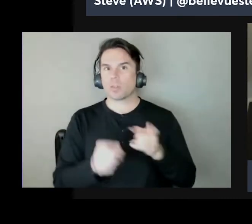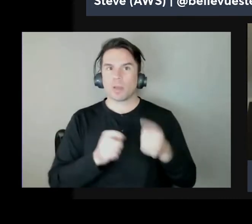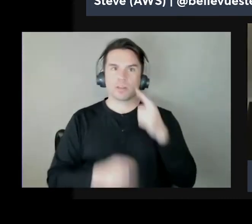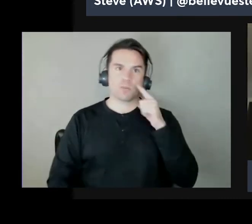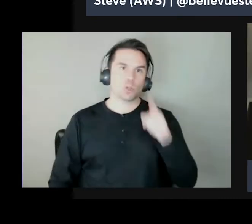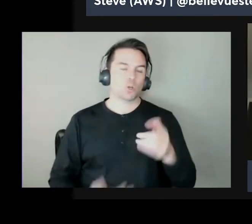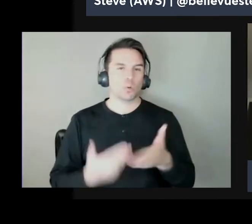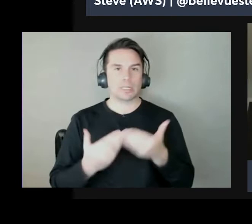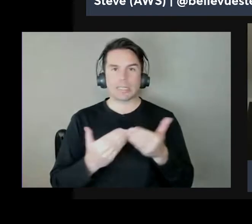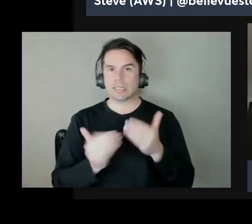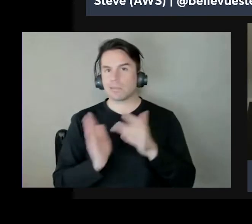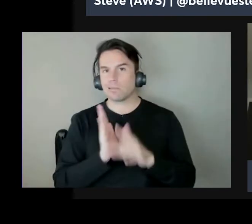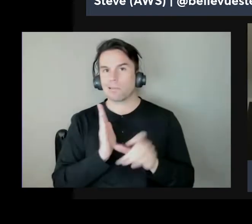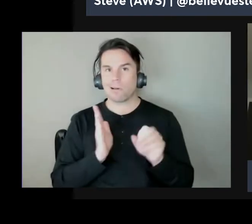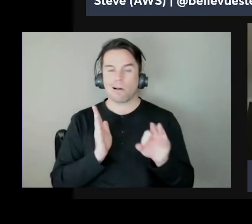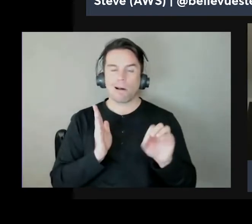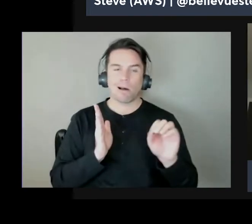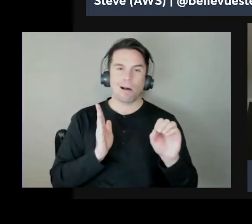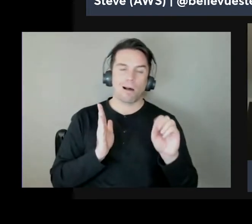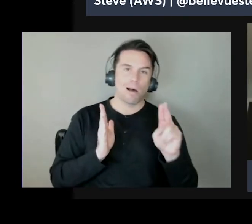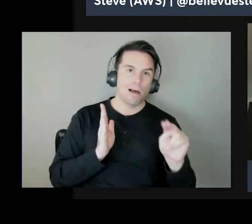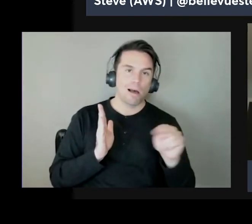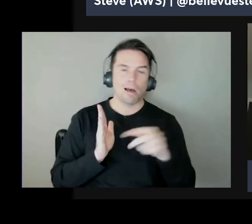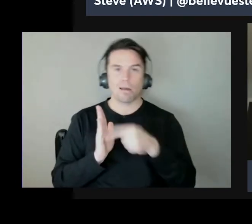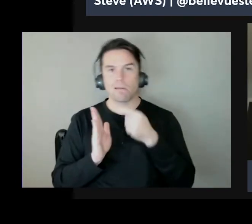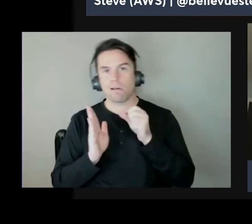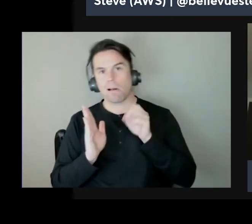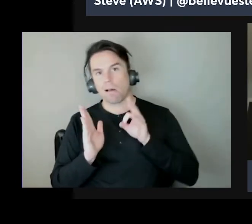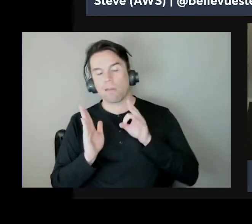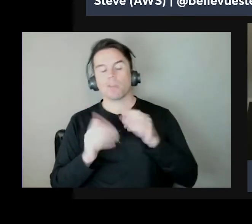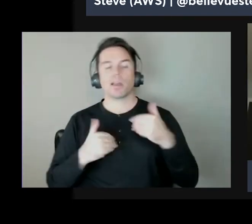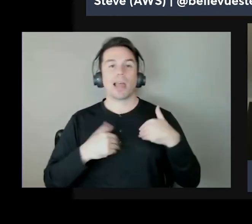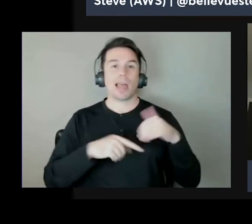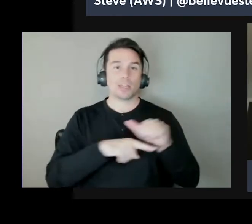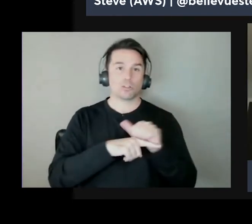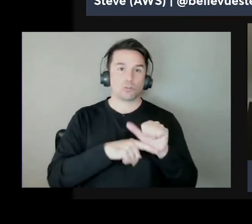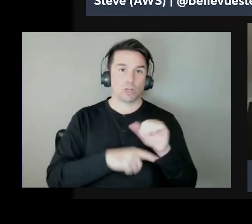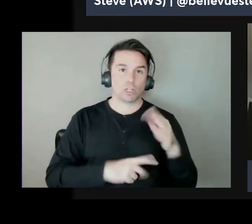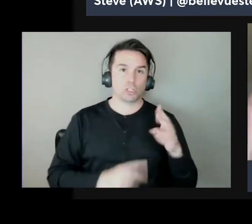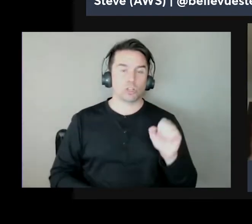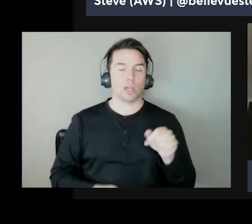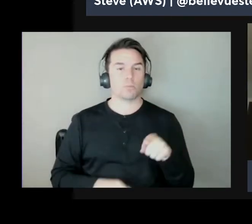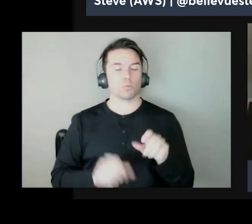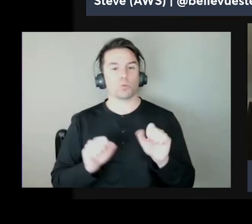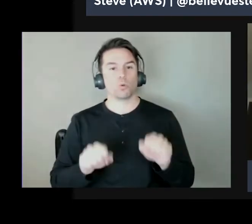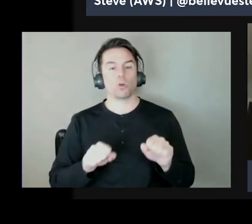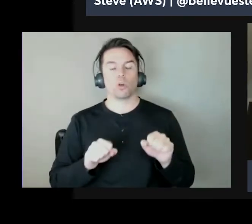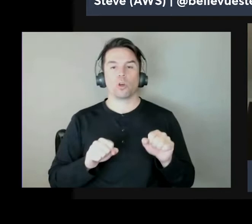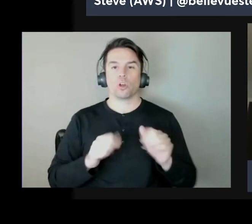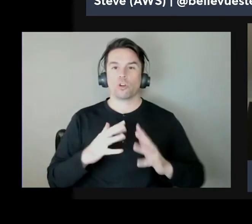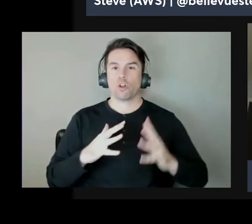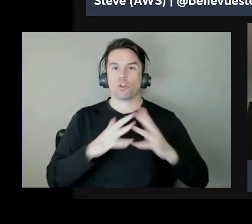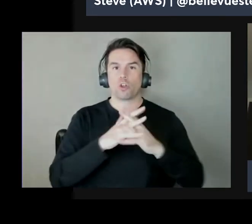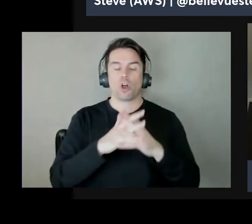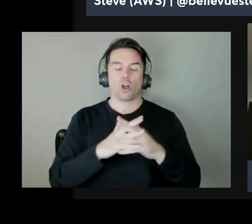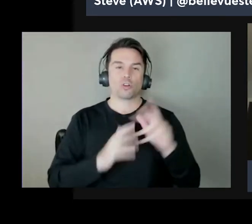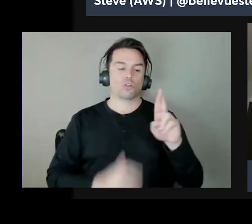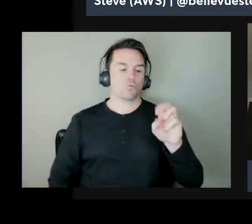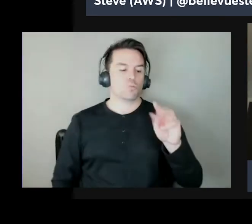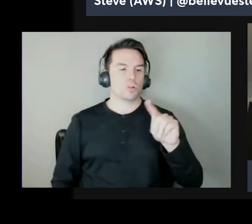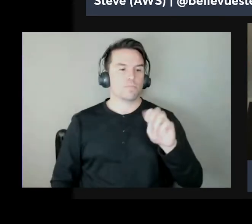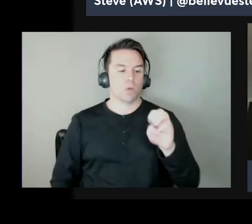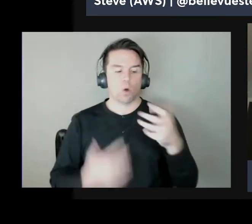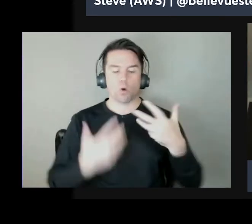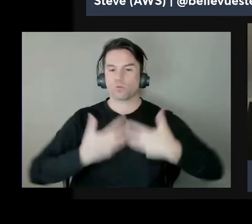to turn off. We had training jobs where you could, launch a remote machine, download your data set